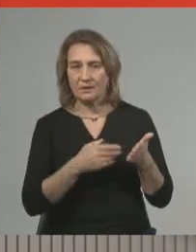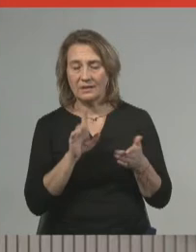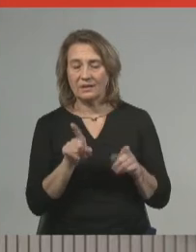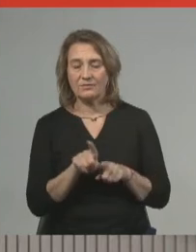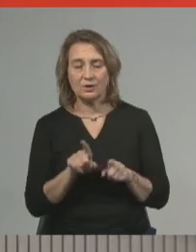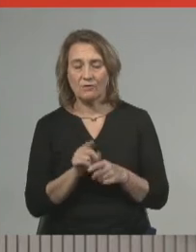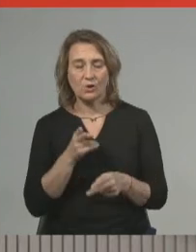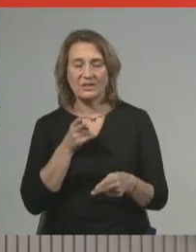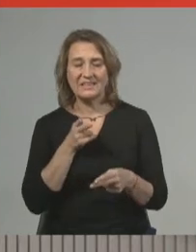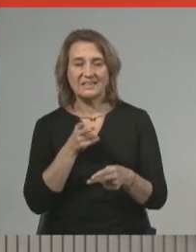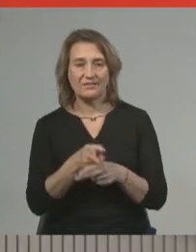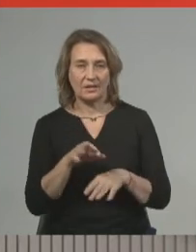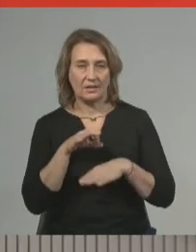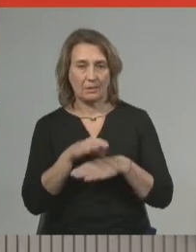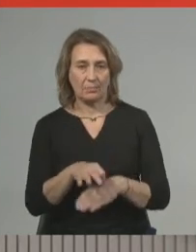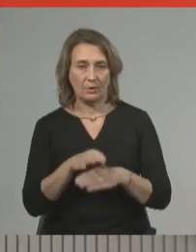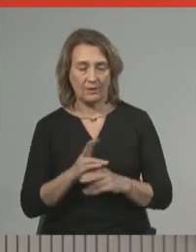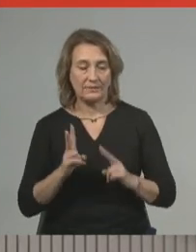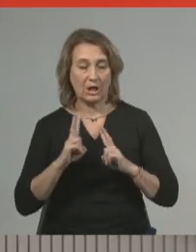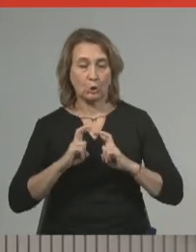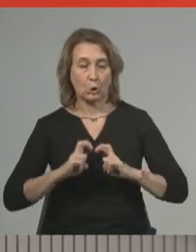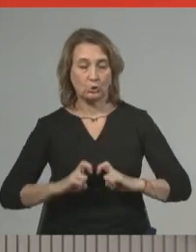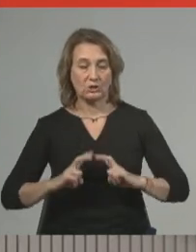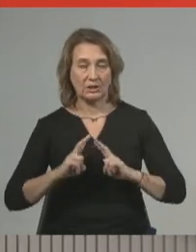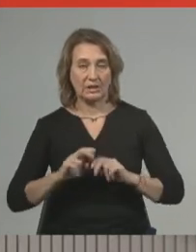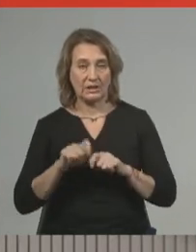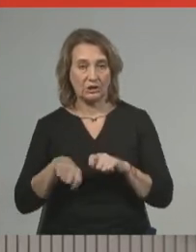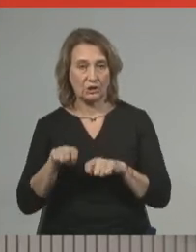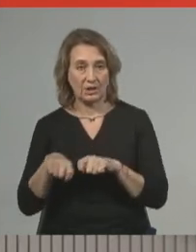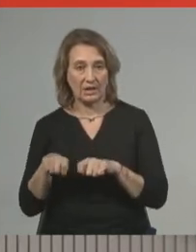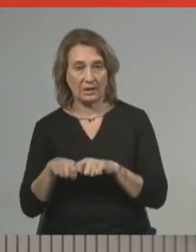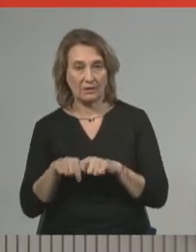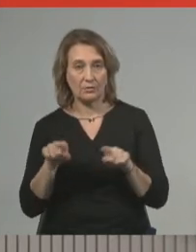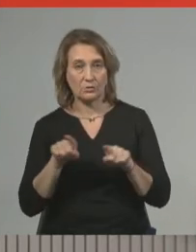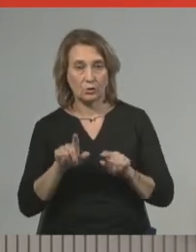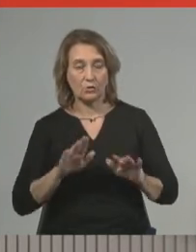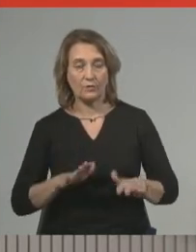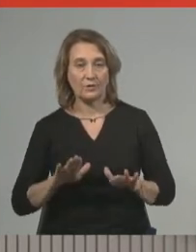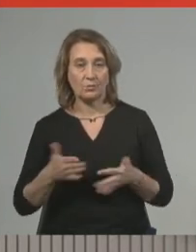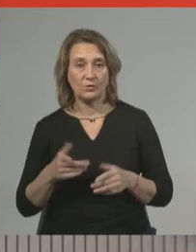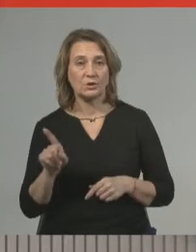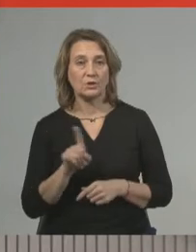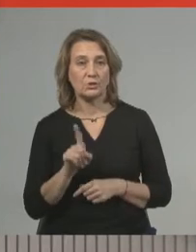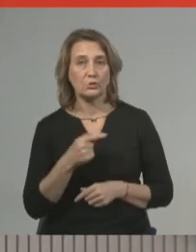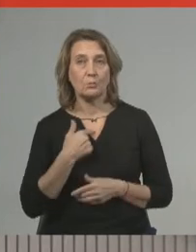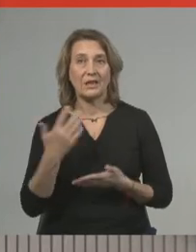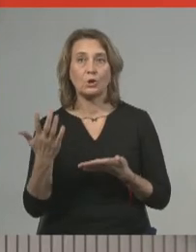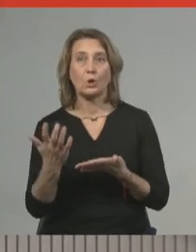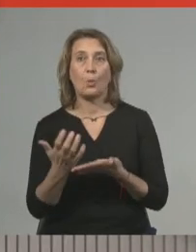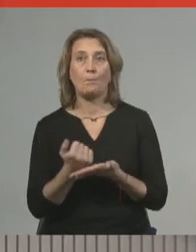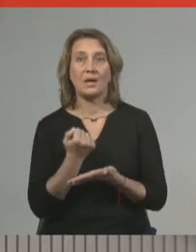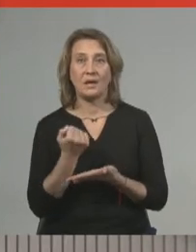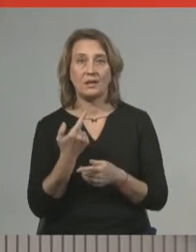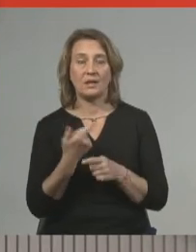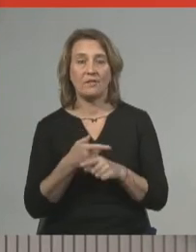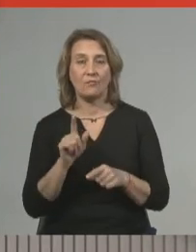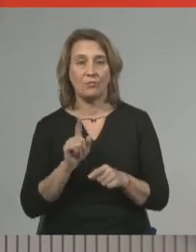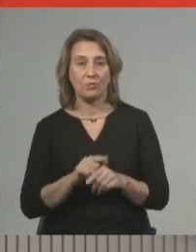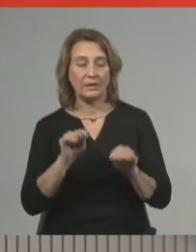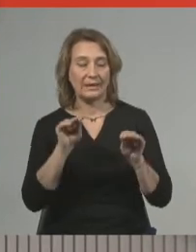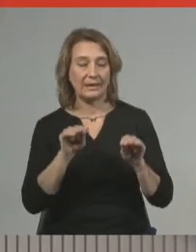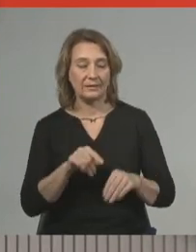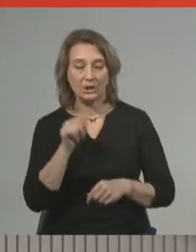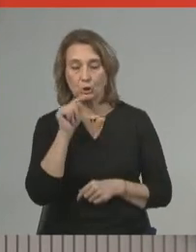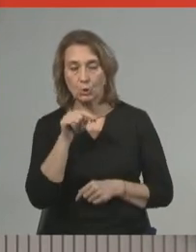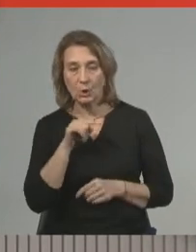that but it didn't prevent us from conducting this research it actually happened and we managed